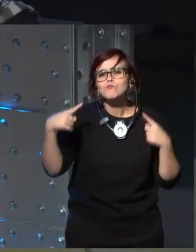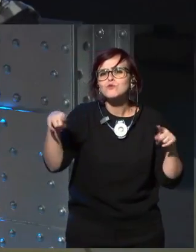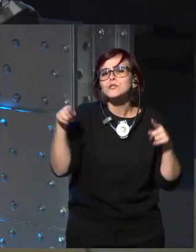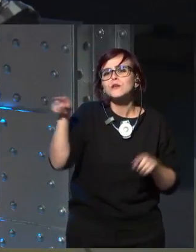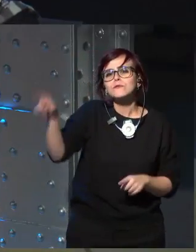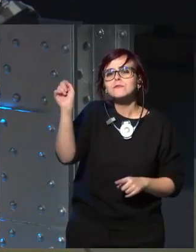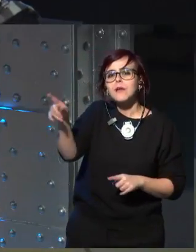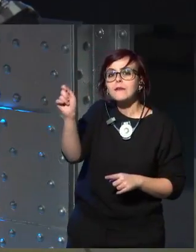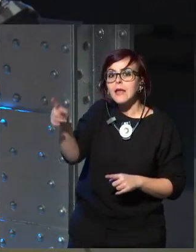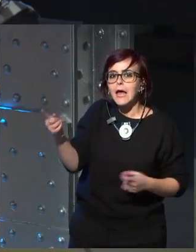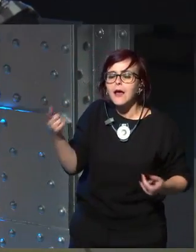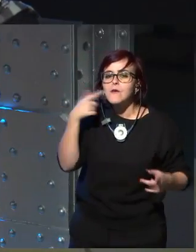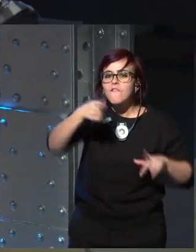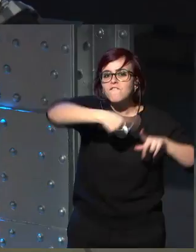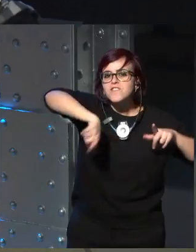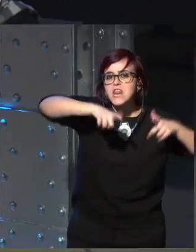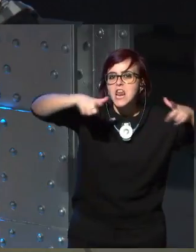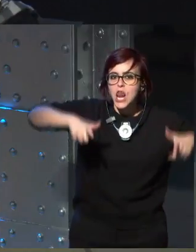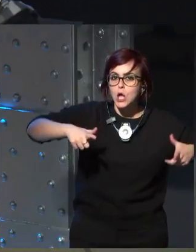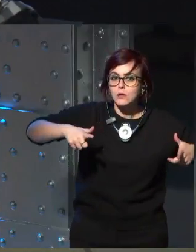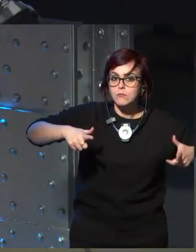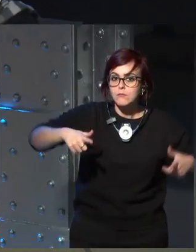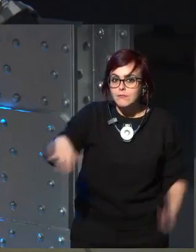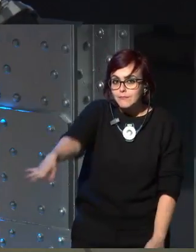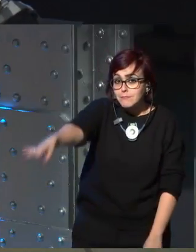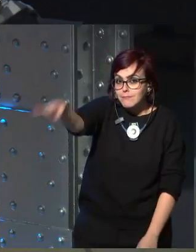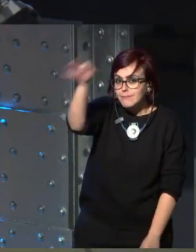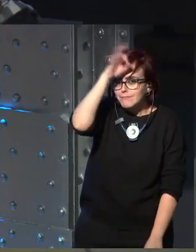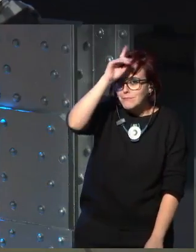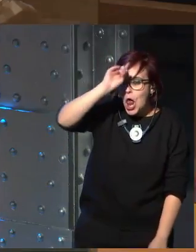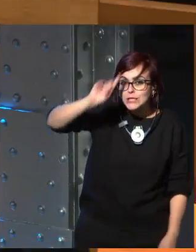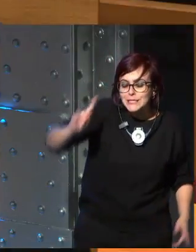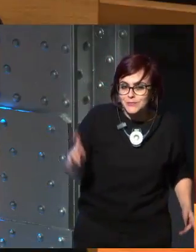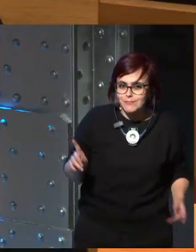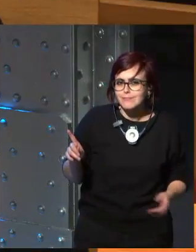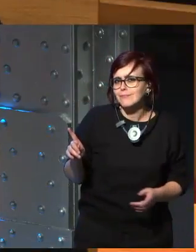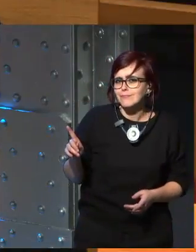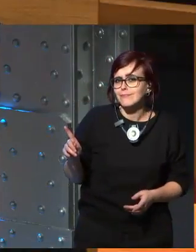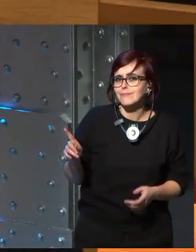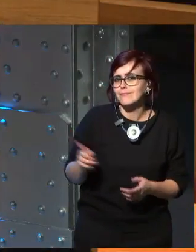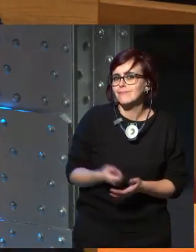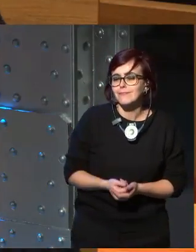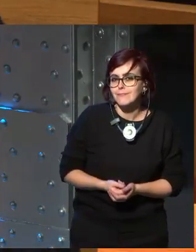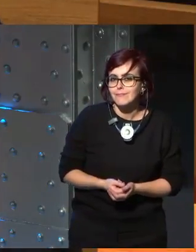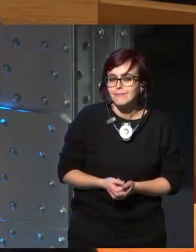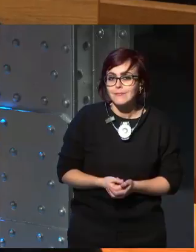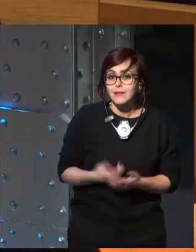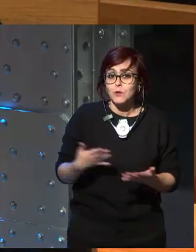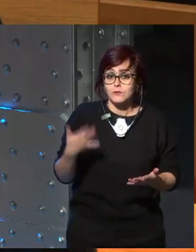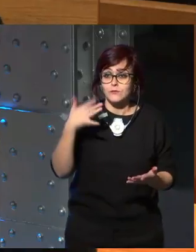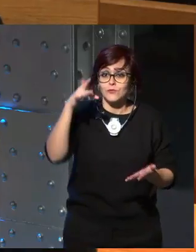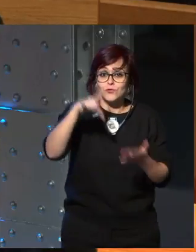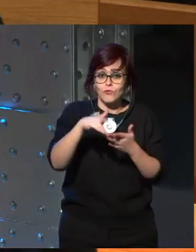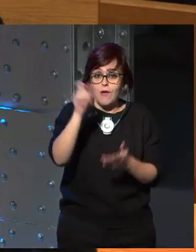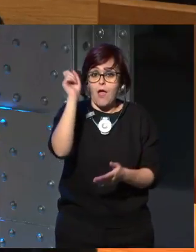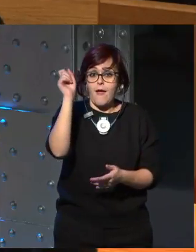pursue that. What kind of music would you want to listen to in that situation? I don't know. What I mean is that